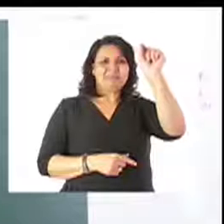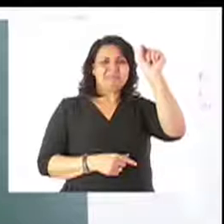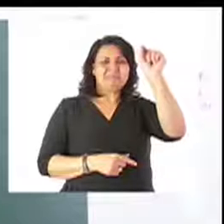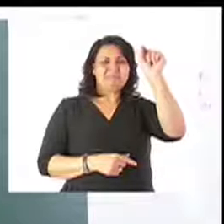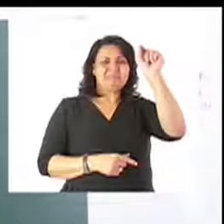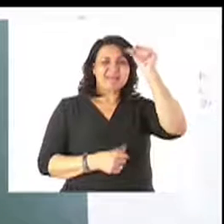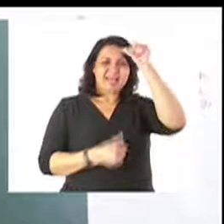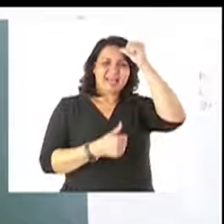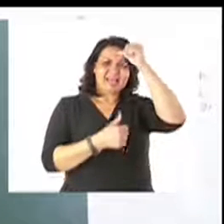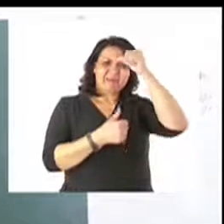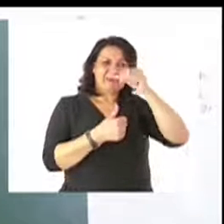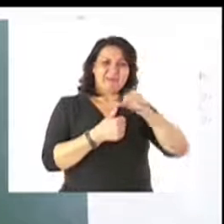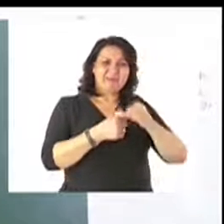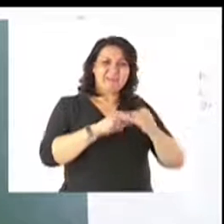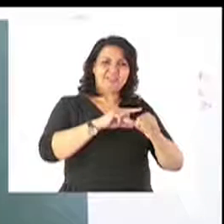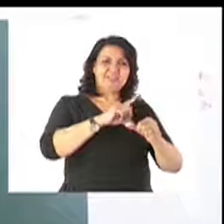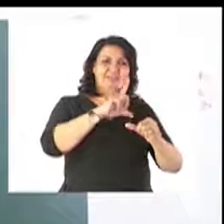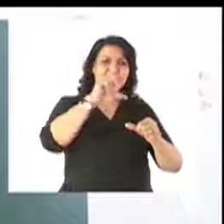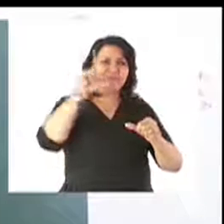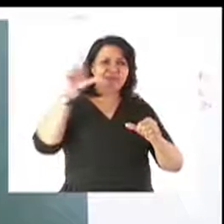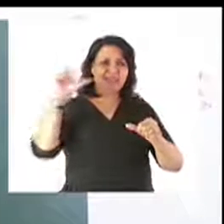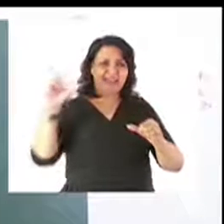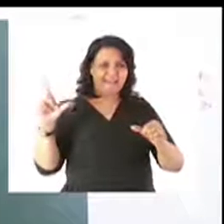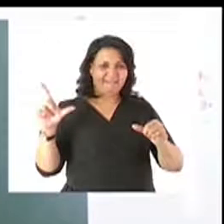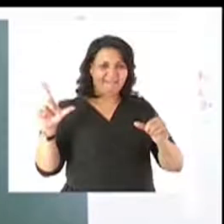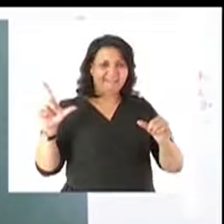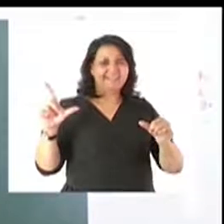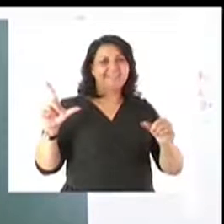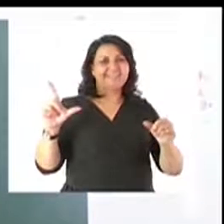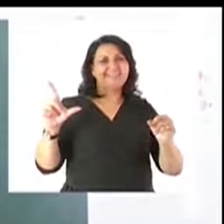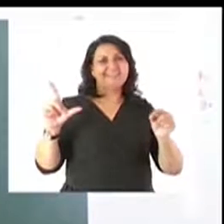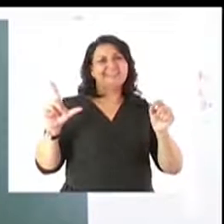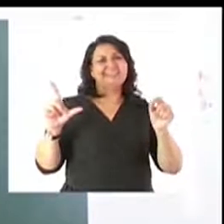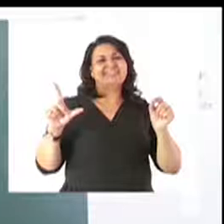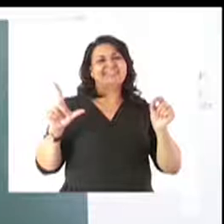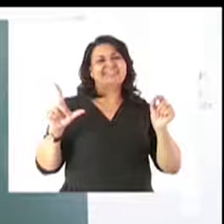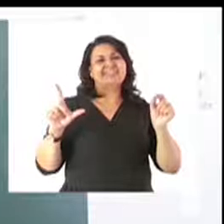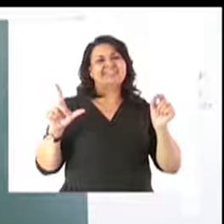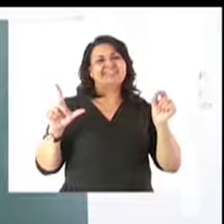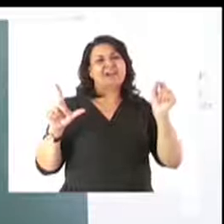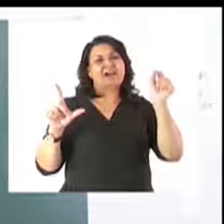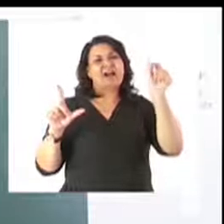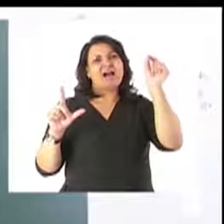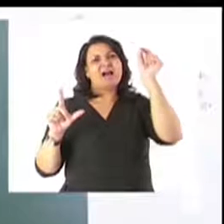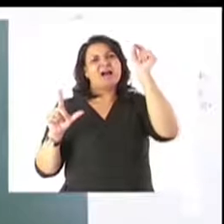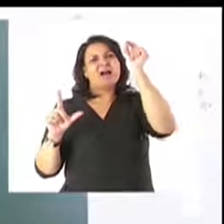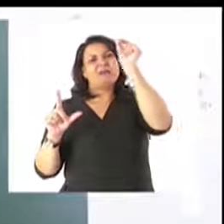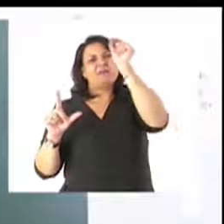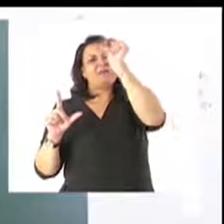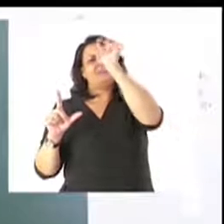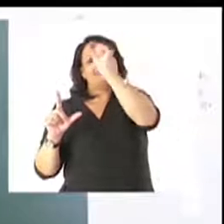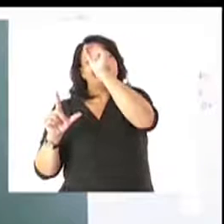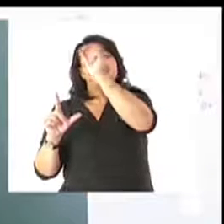Remember to go to your left. We're going